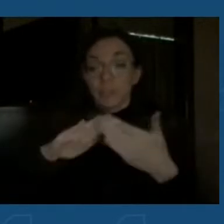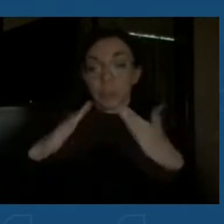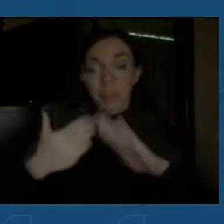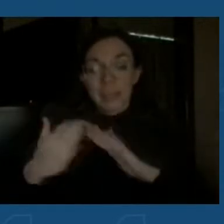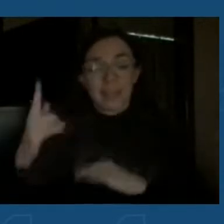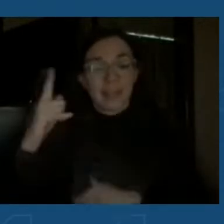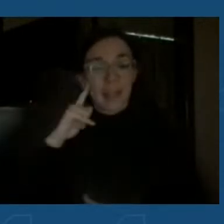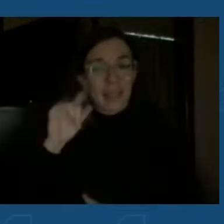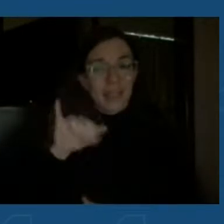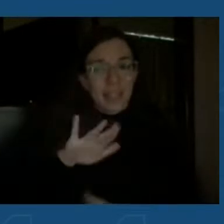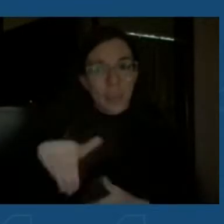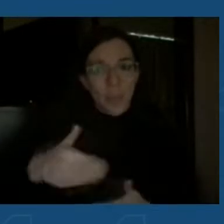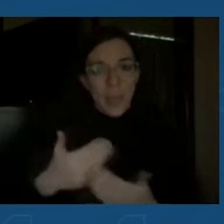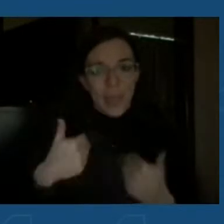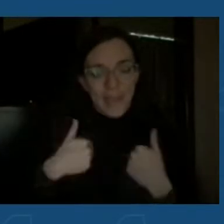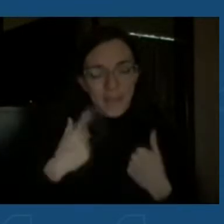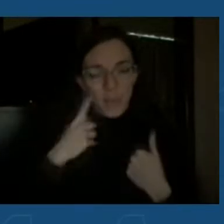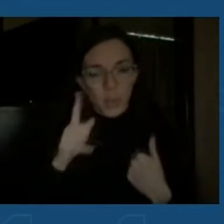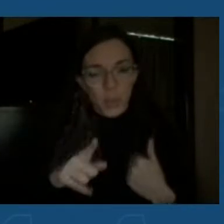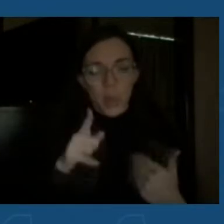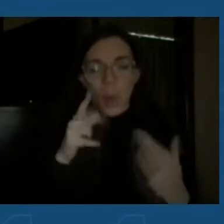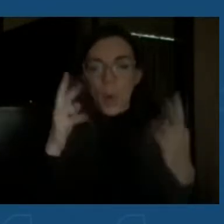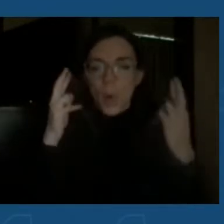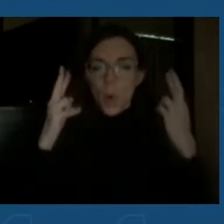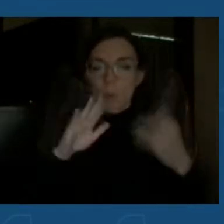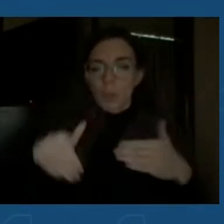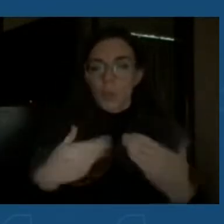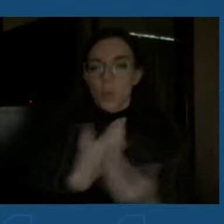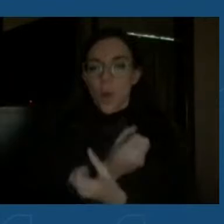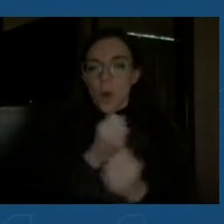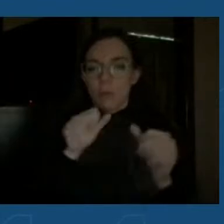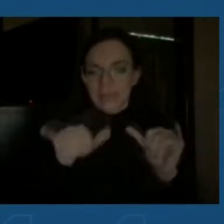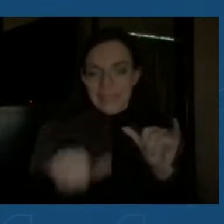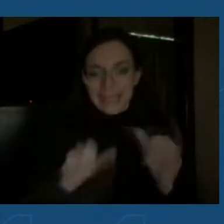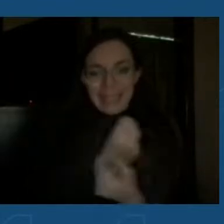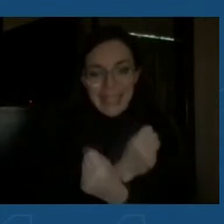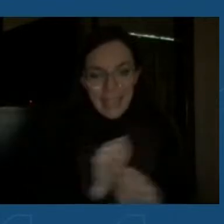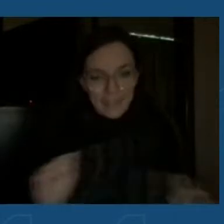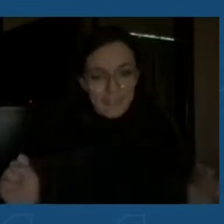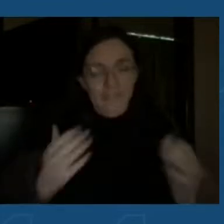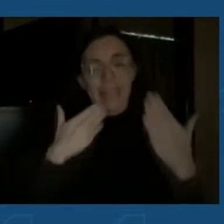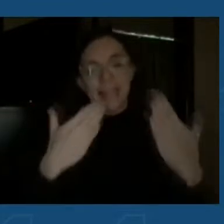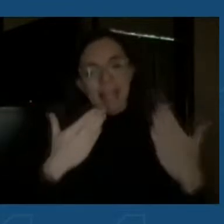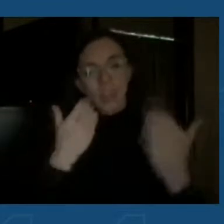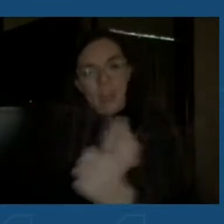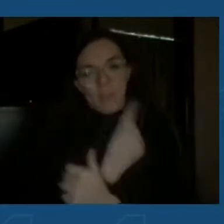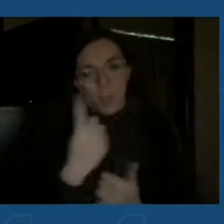for you. I hope you all stay safe. All right. Thank you, everybody, for coming.